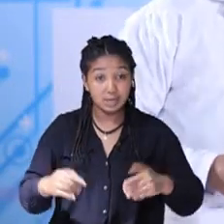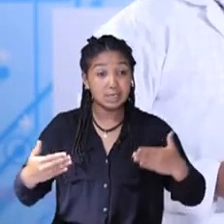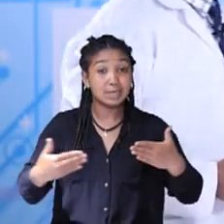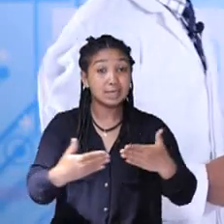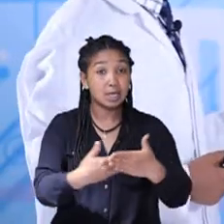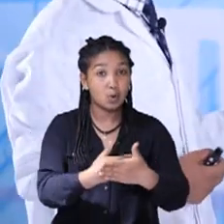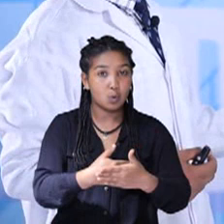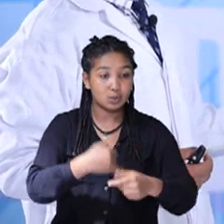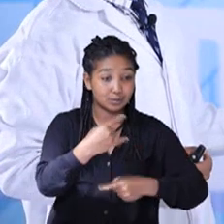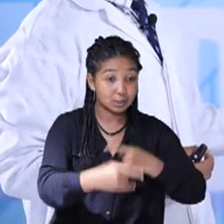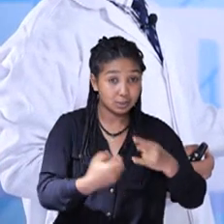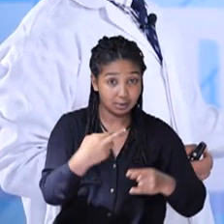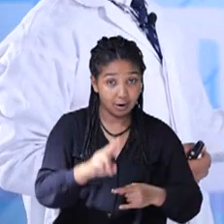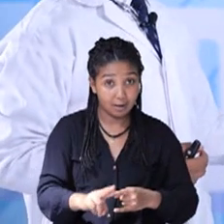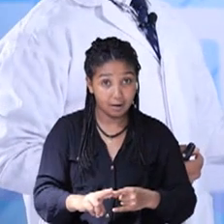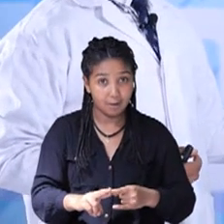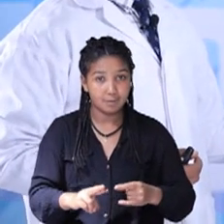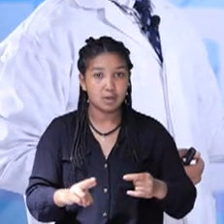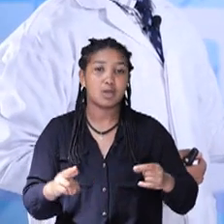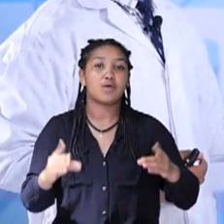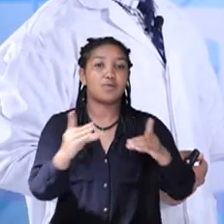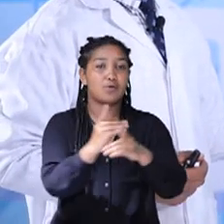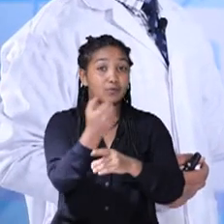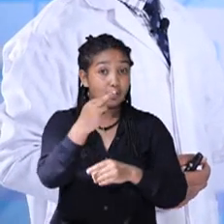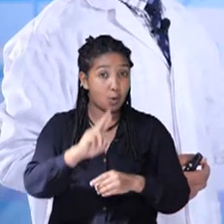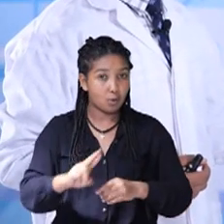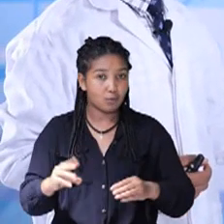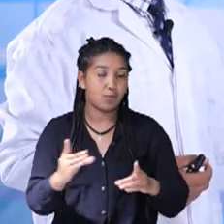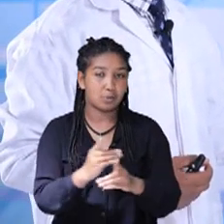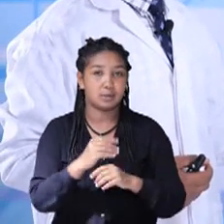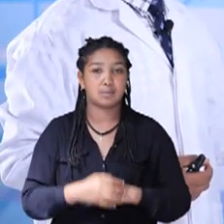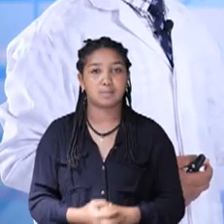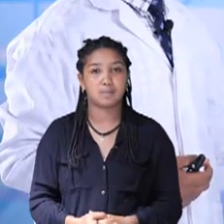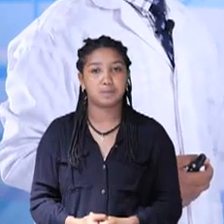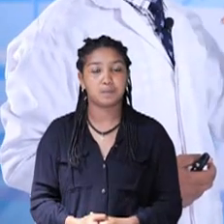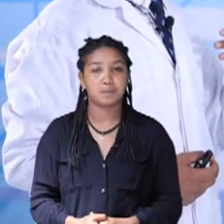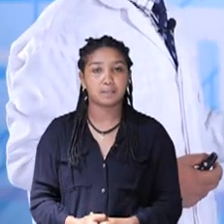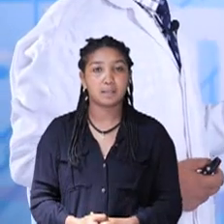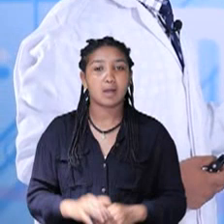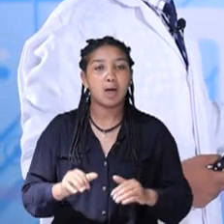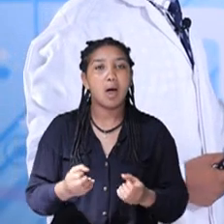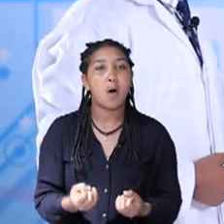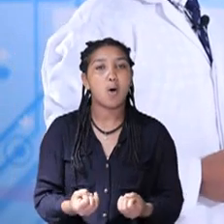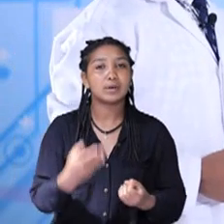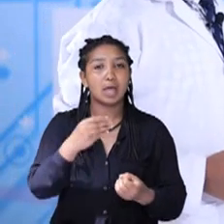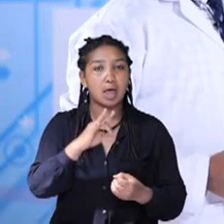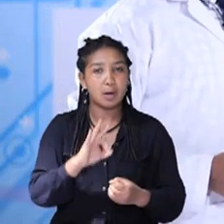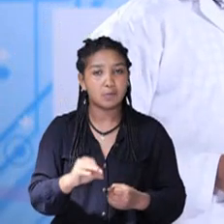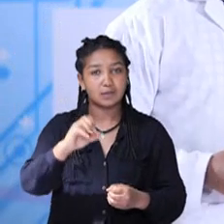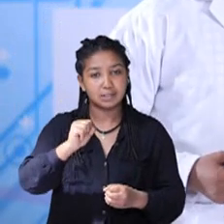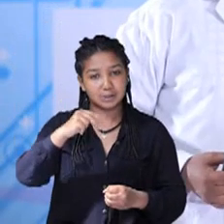new species are evolved or formed. How many types